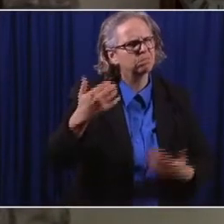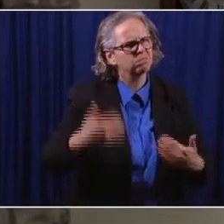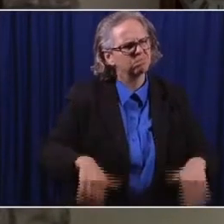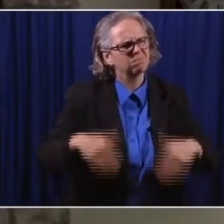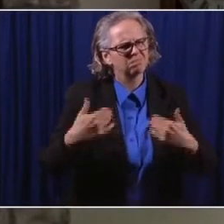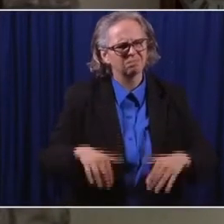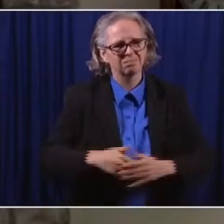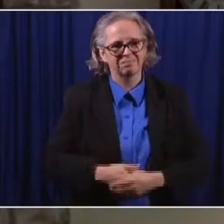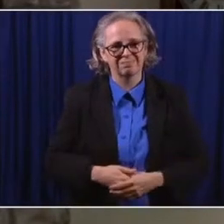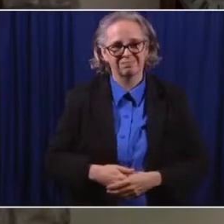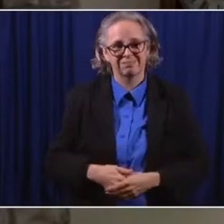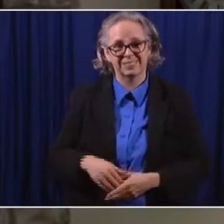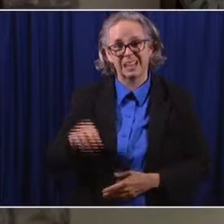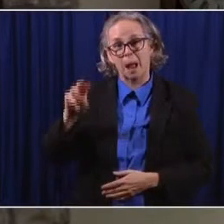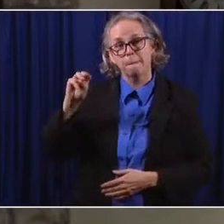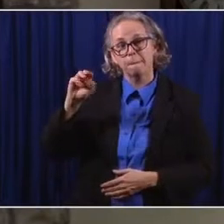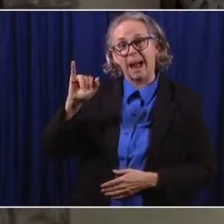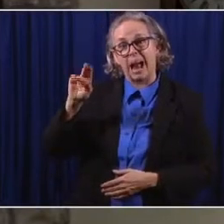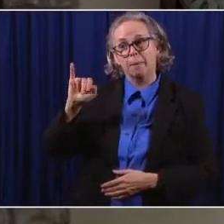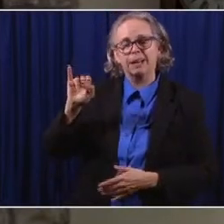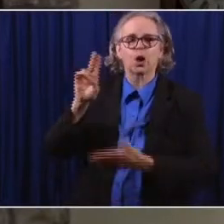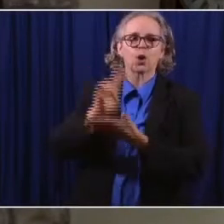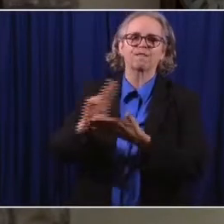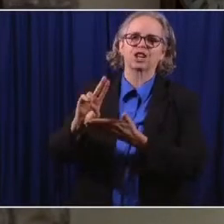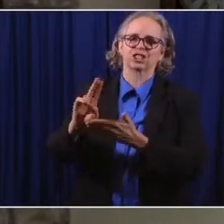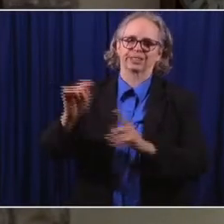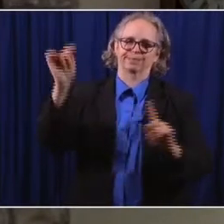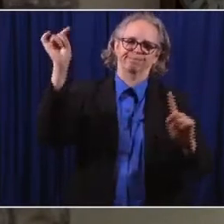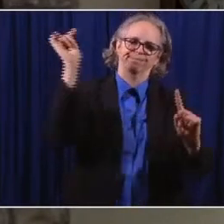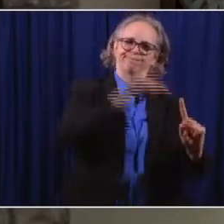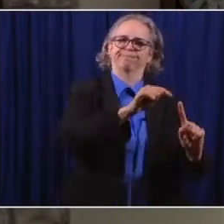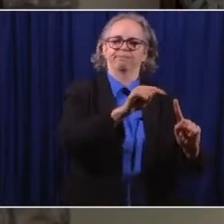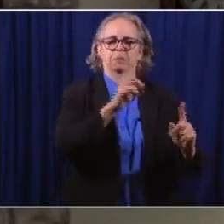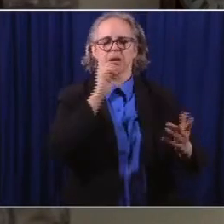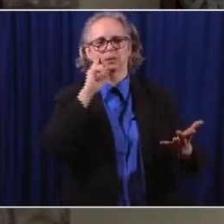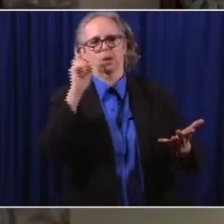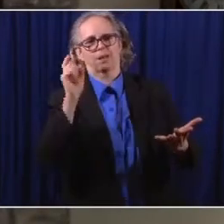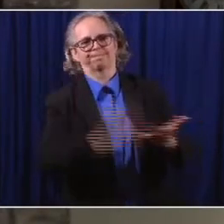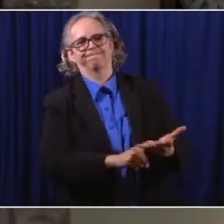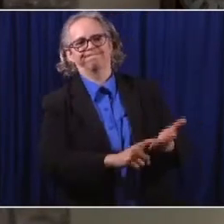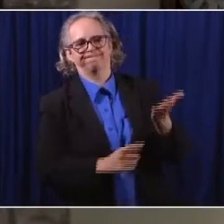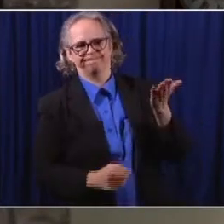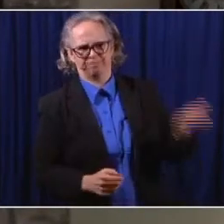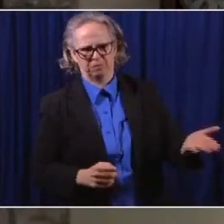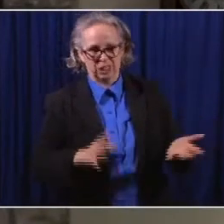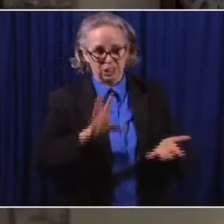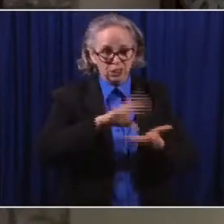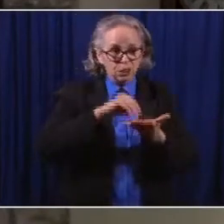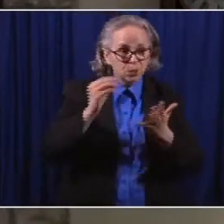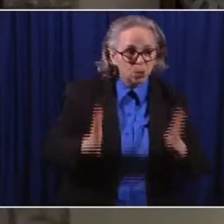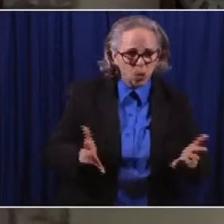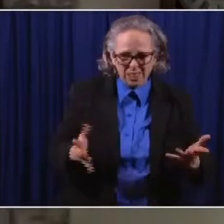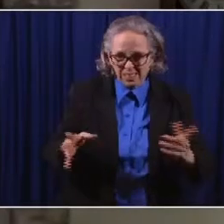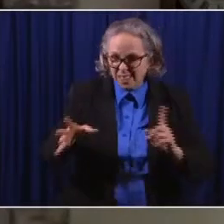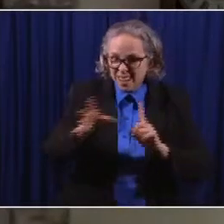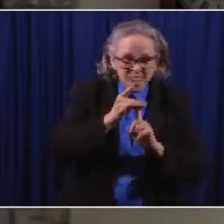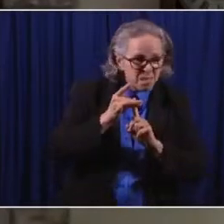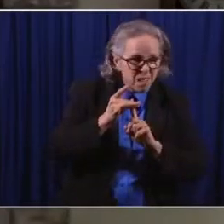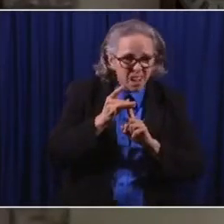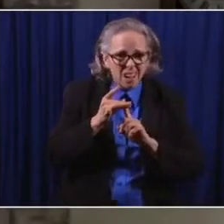cases for Butler County. They've had outbreaks associated with students attending house parties. And again, let me just say, we're seeing